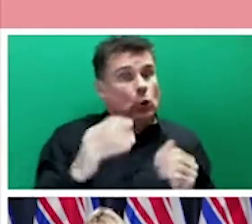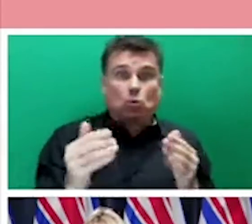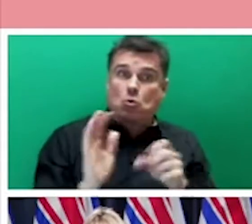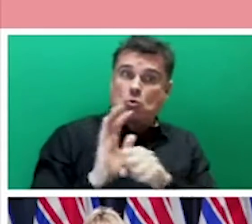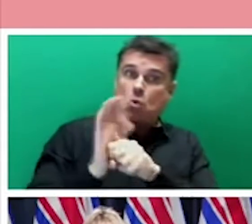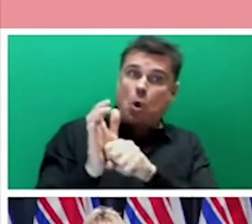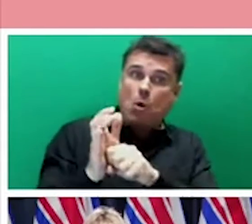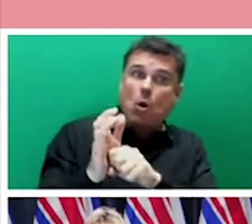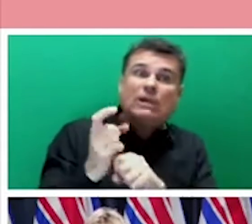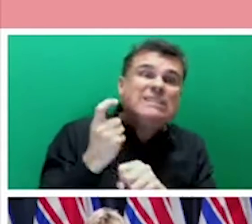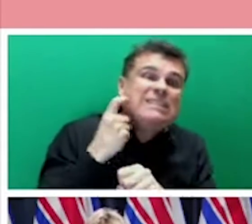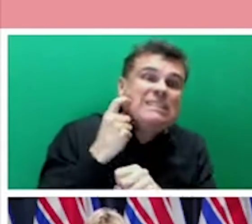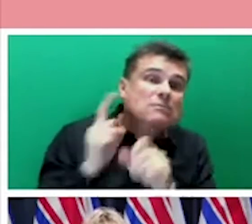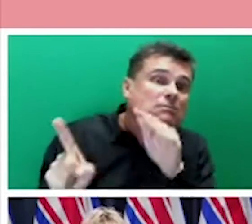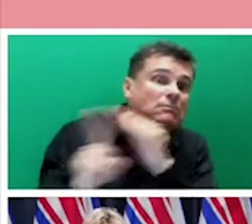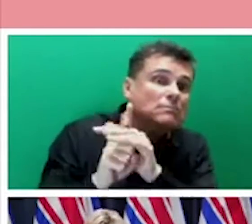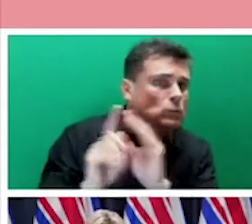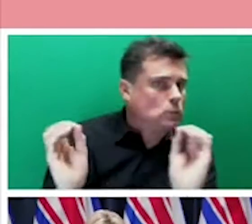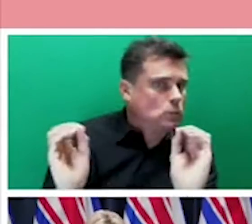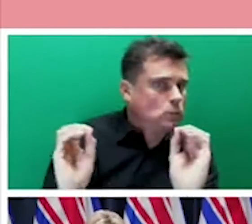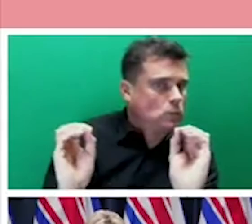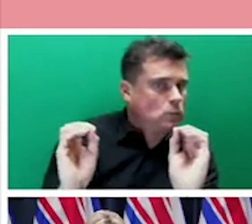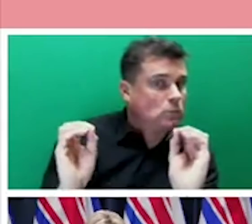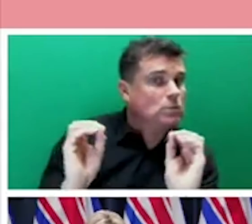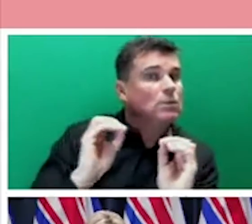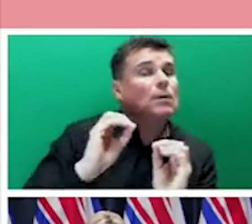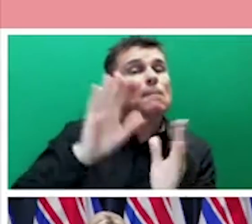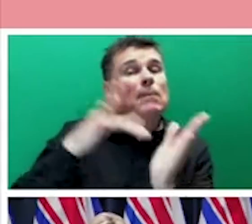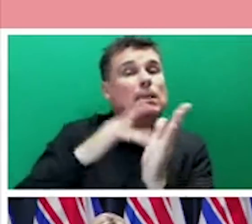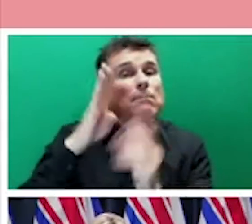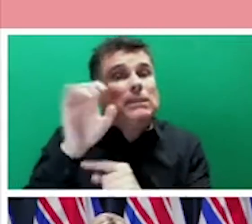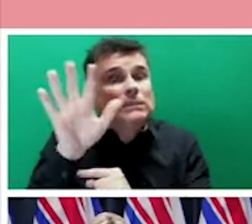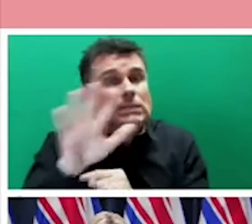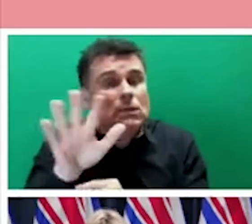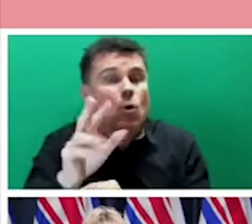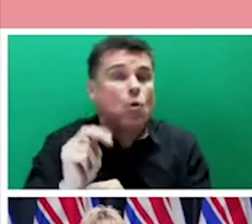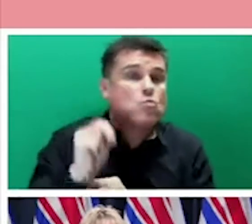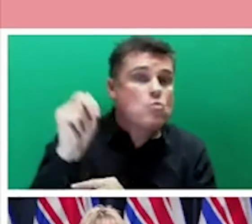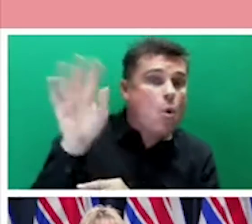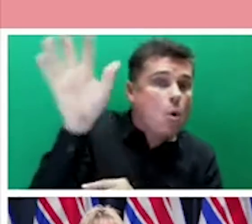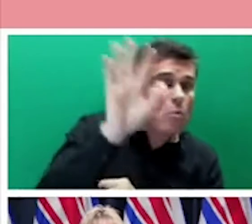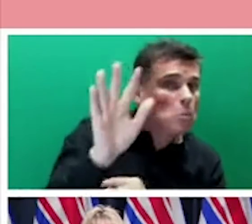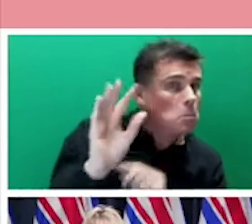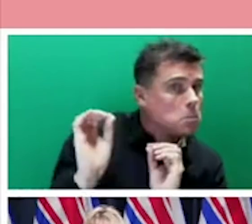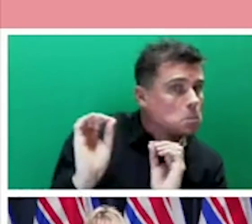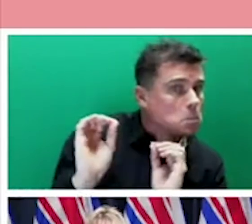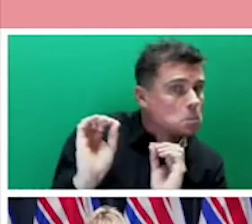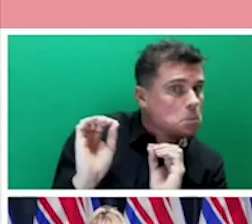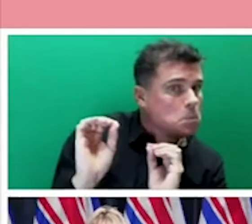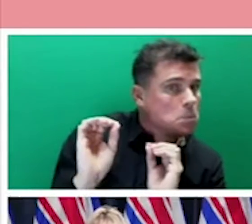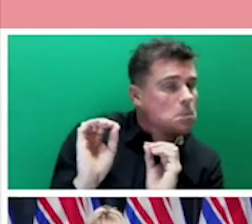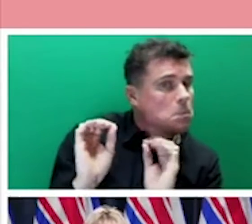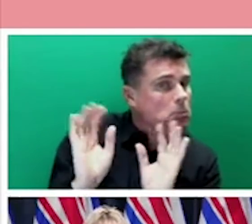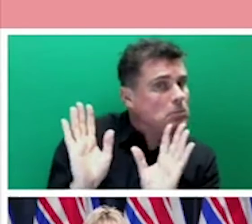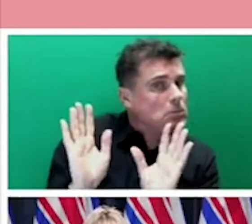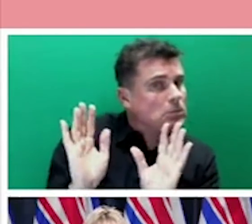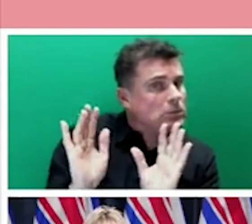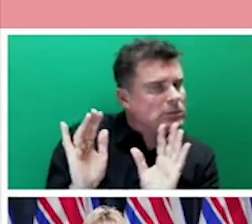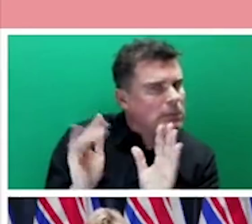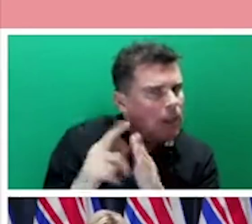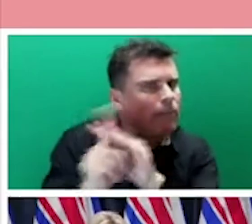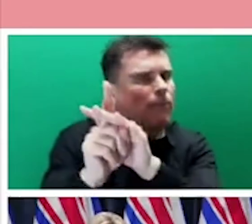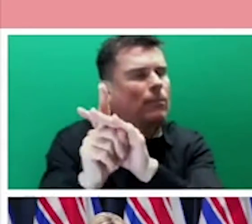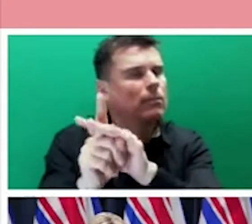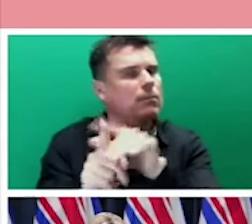our interior and in the north in particular. We only need to look as well to our adjoining provinces and